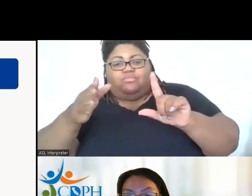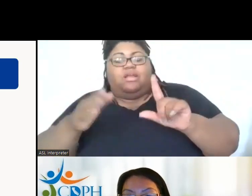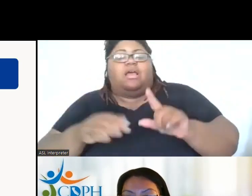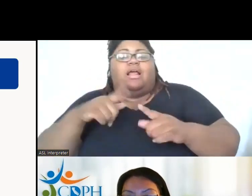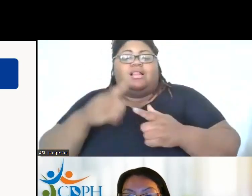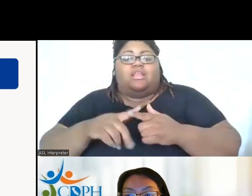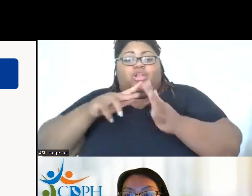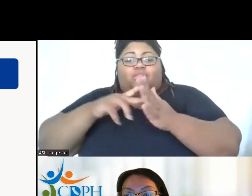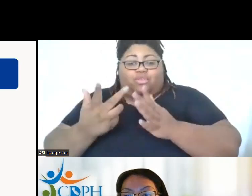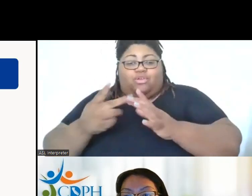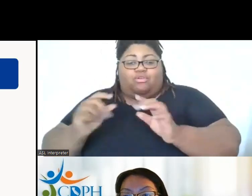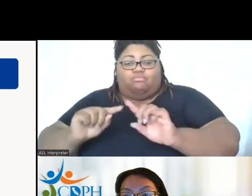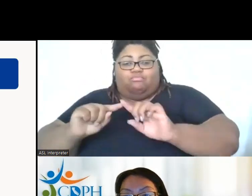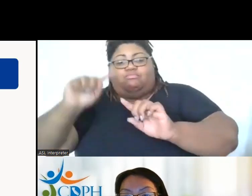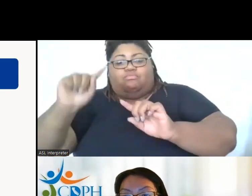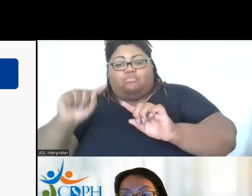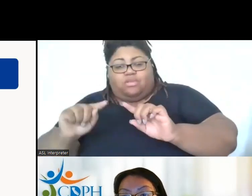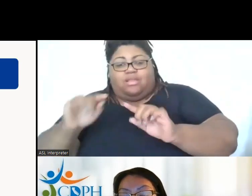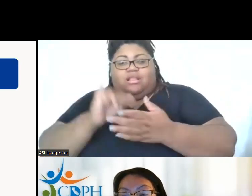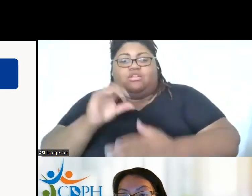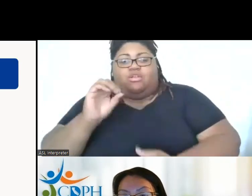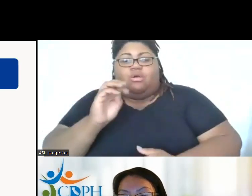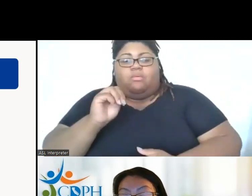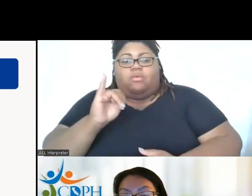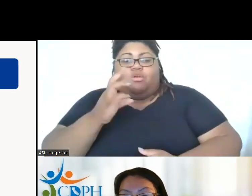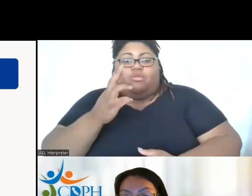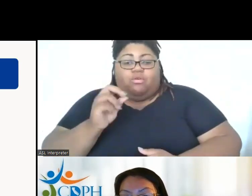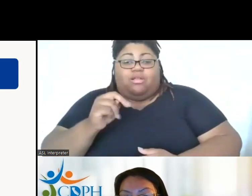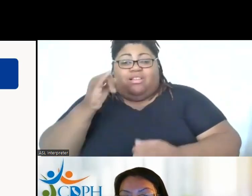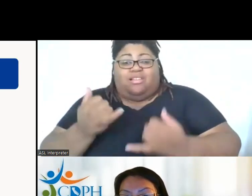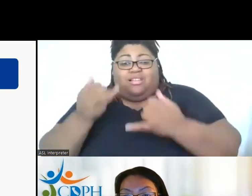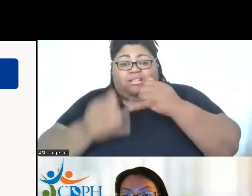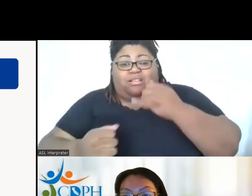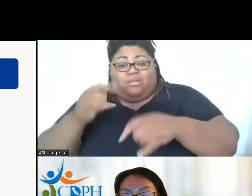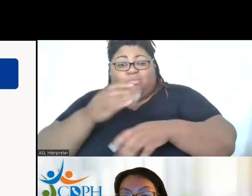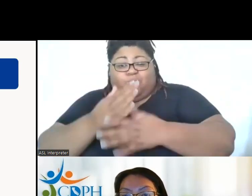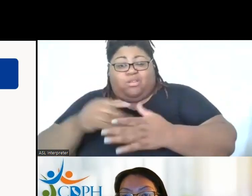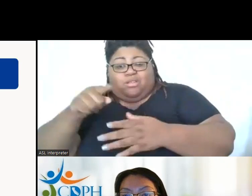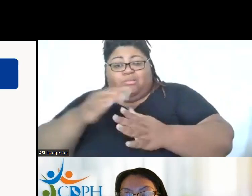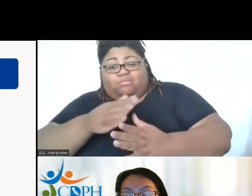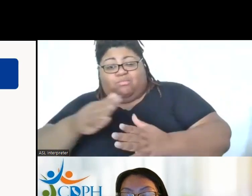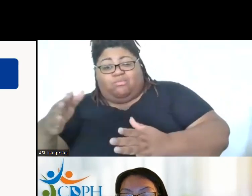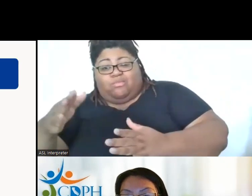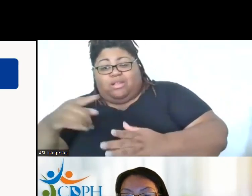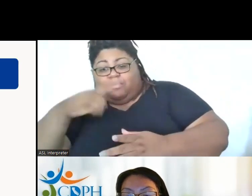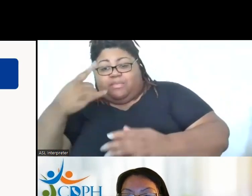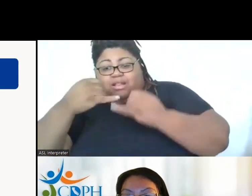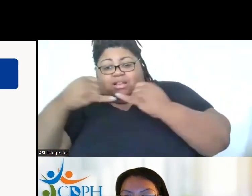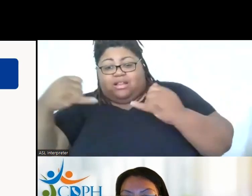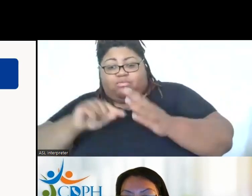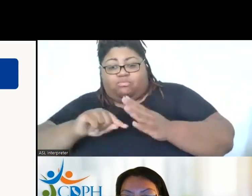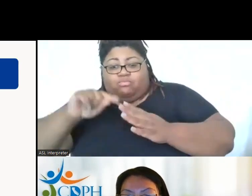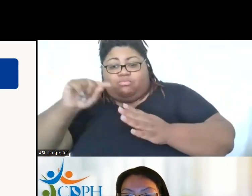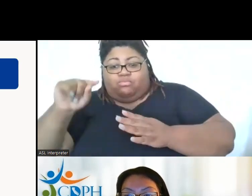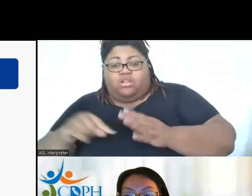the Omicron wave. And so what you're seeing at the far right end is where we are now. So the black line combines all